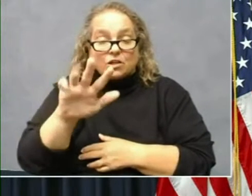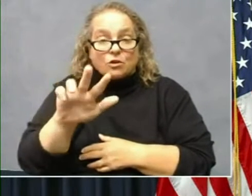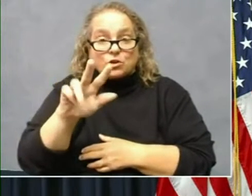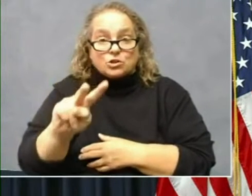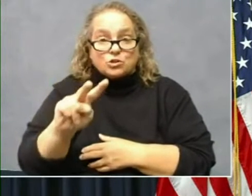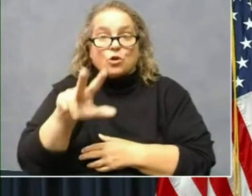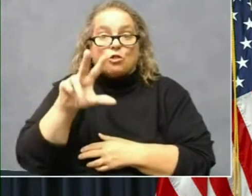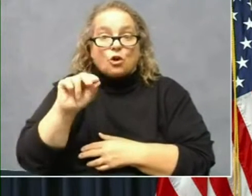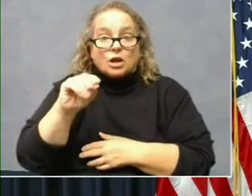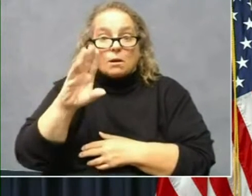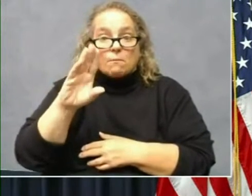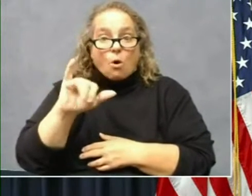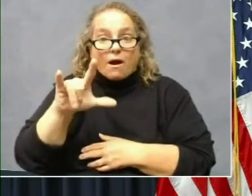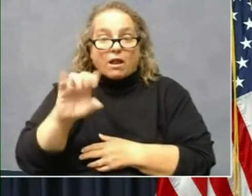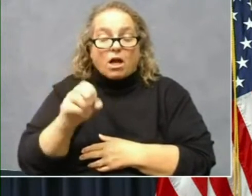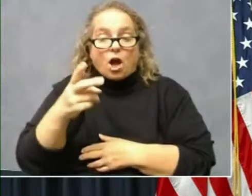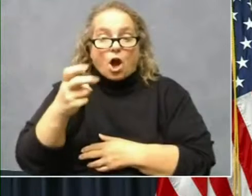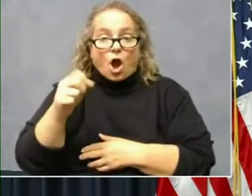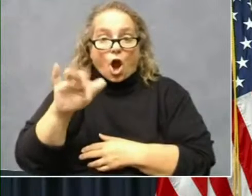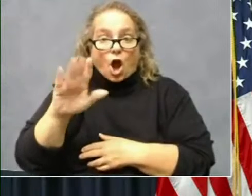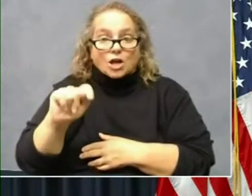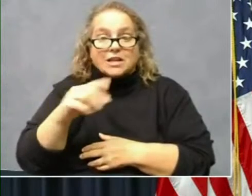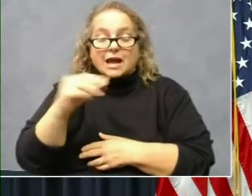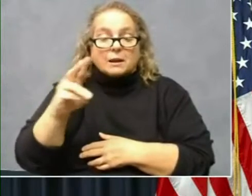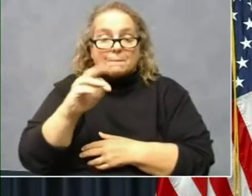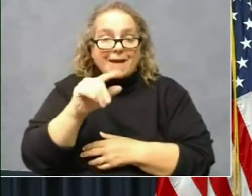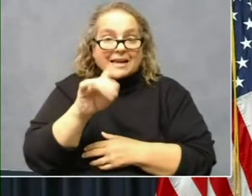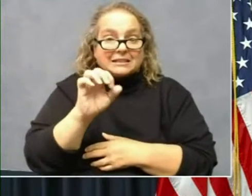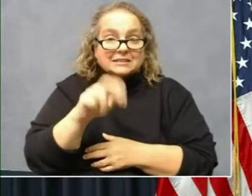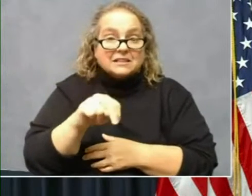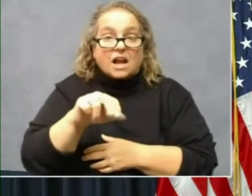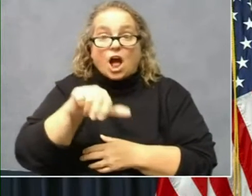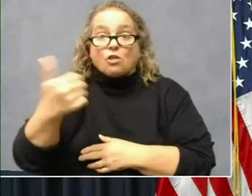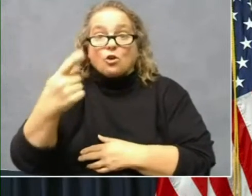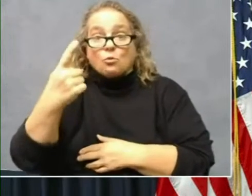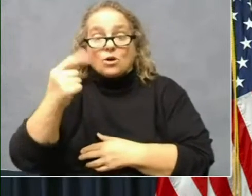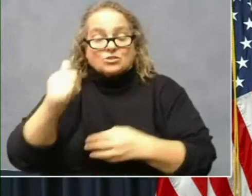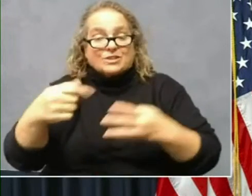Boyle, Hart, and Madison. The others can be found at